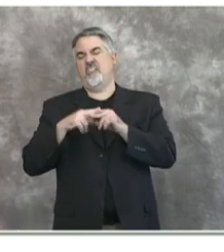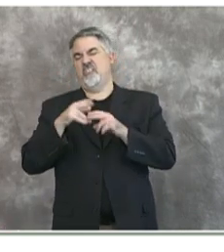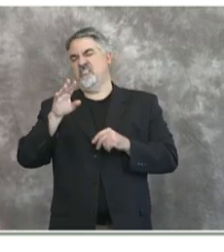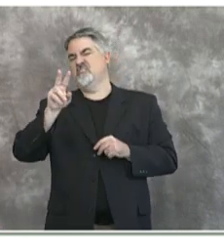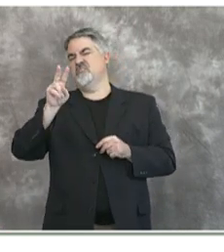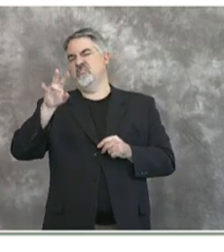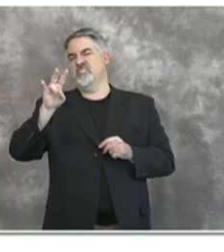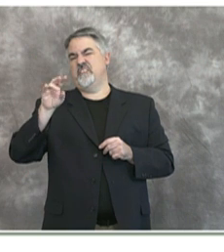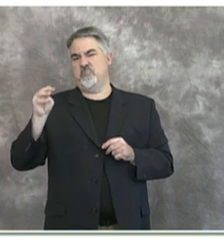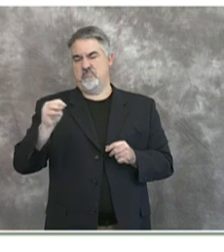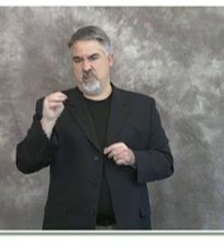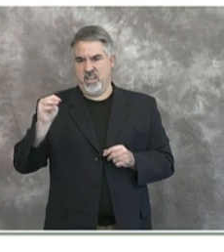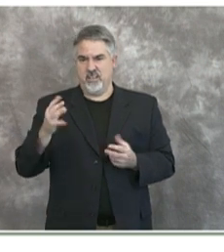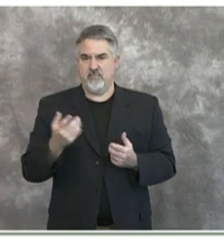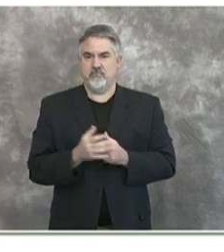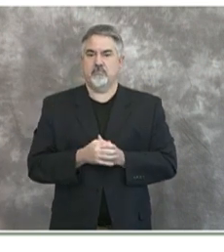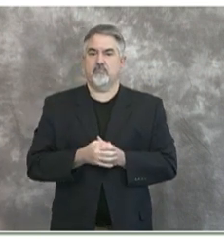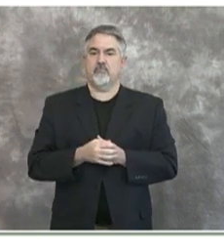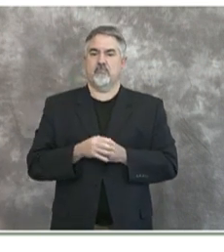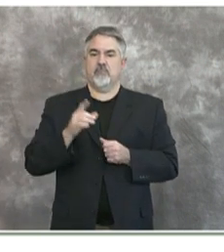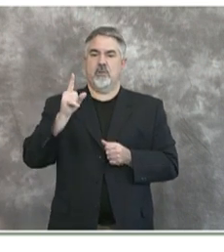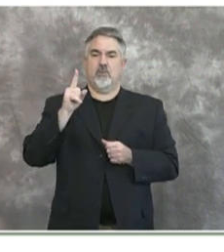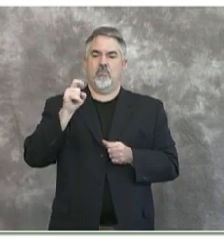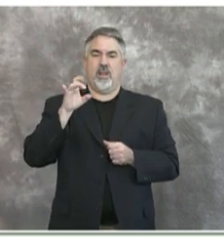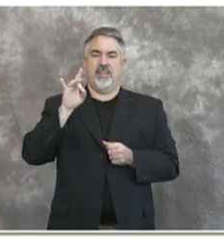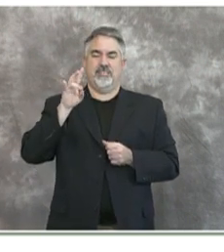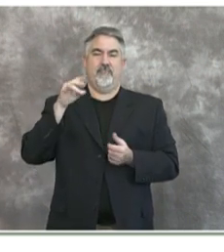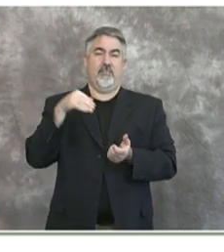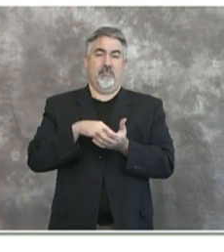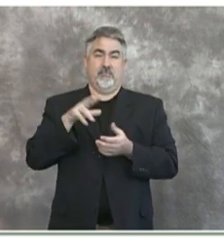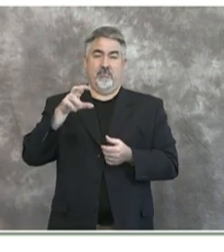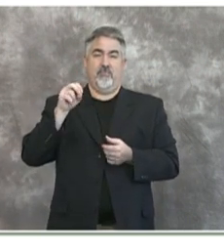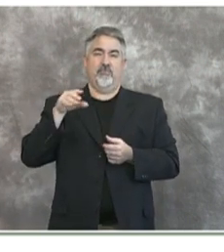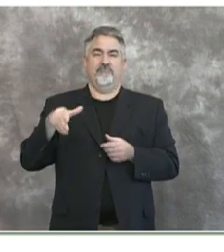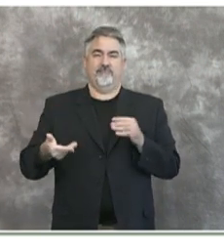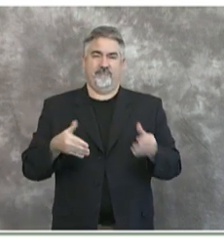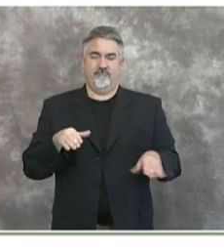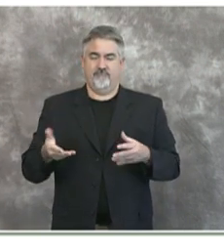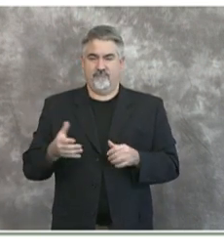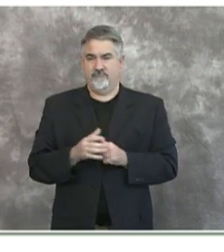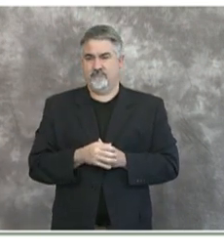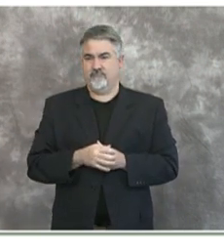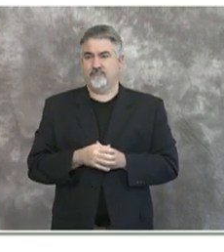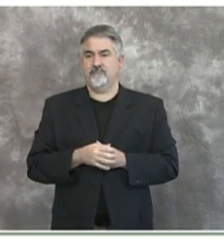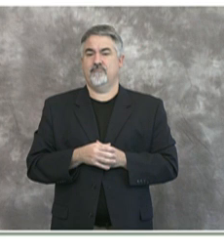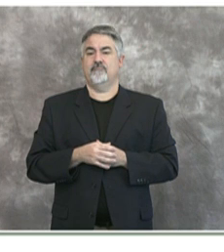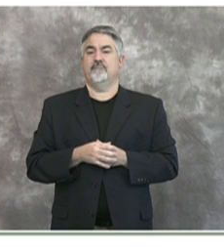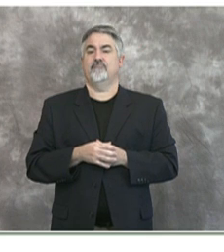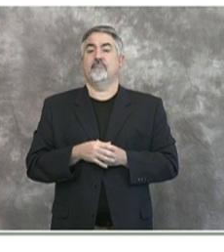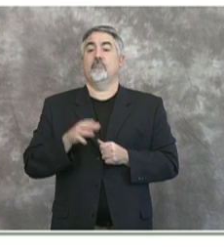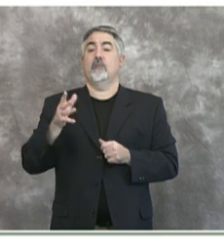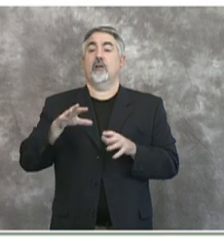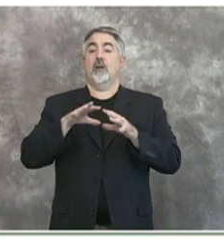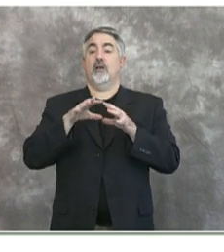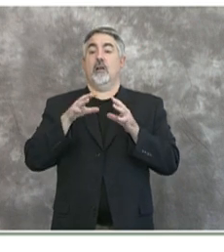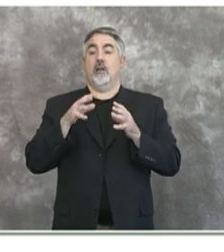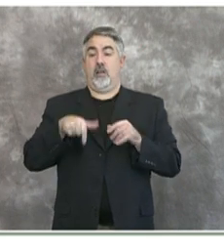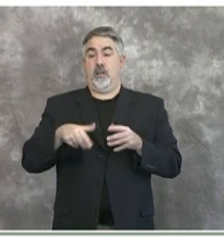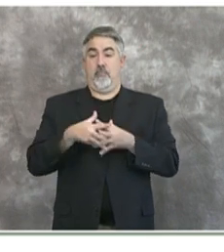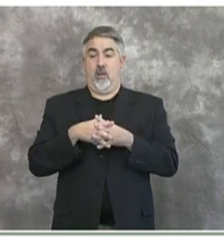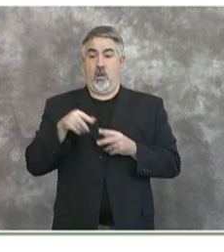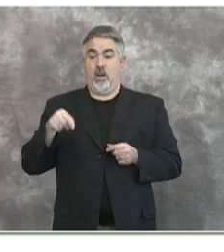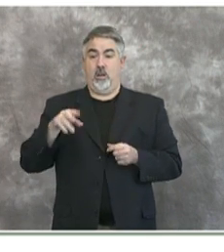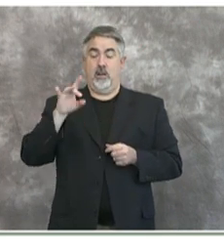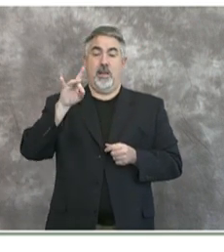including 187,000 deaths. Nationwide, we are at